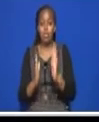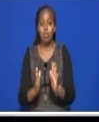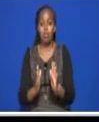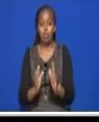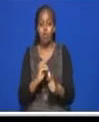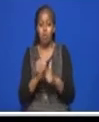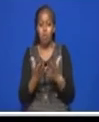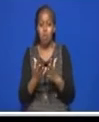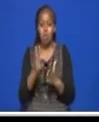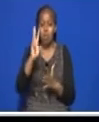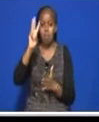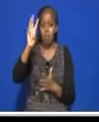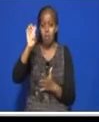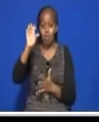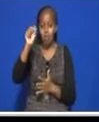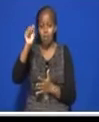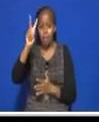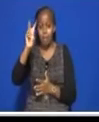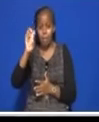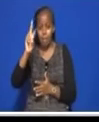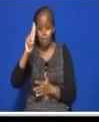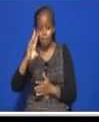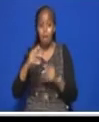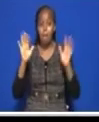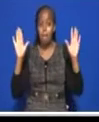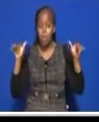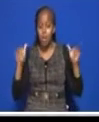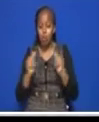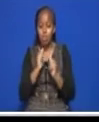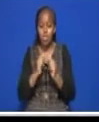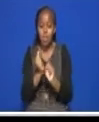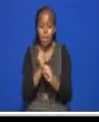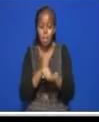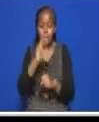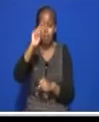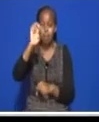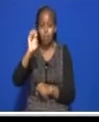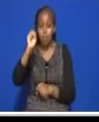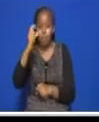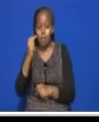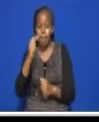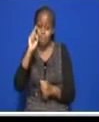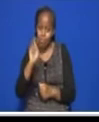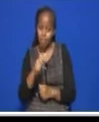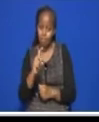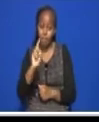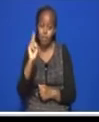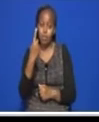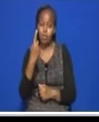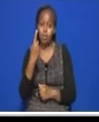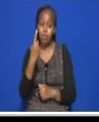bird that is weaving a nest. You must begin by collecting all the